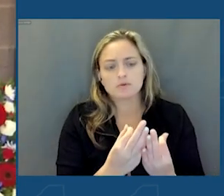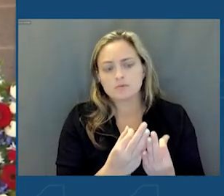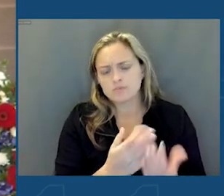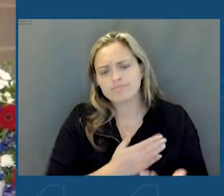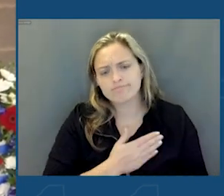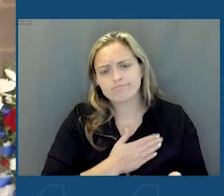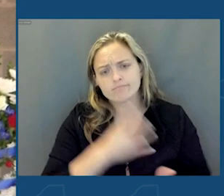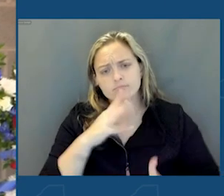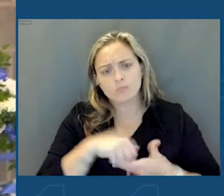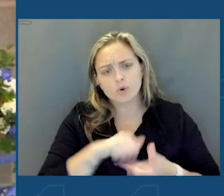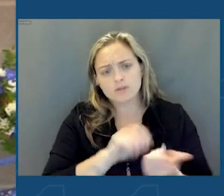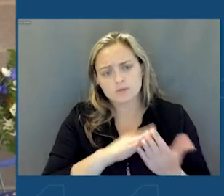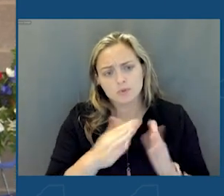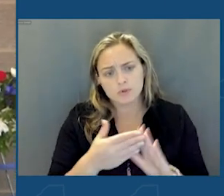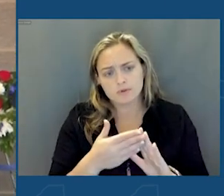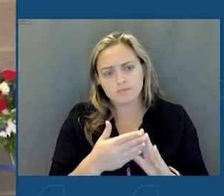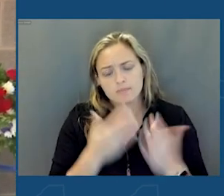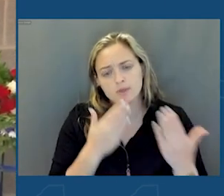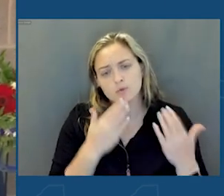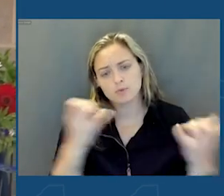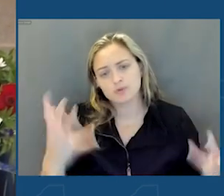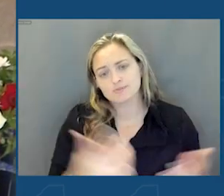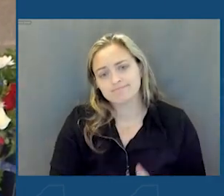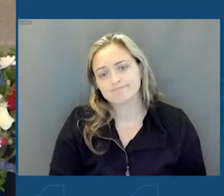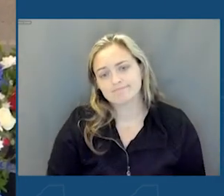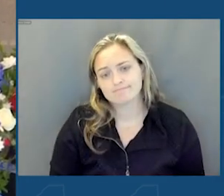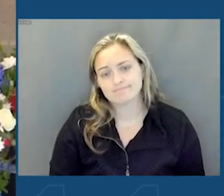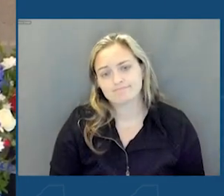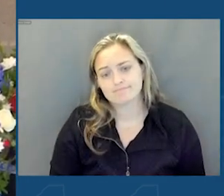part of this community. Thank you so much.